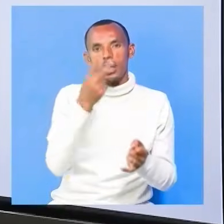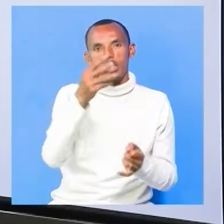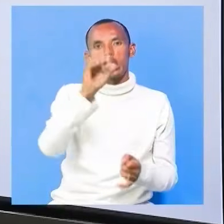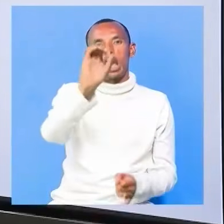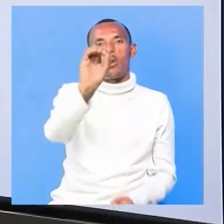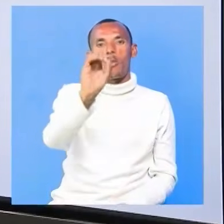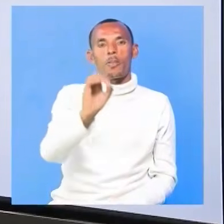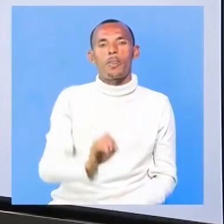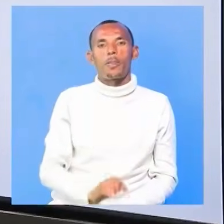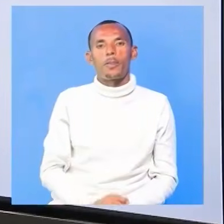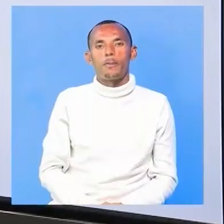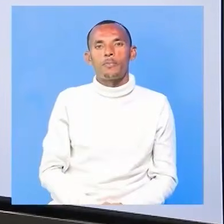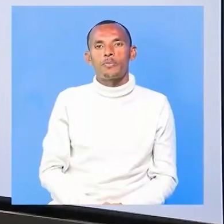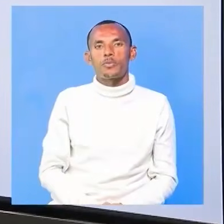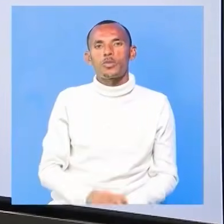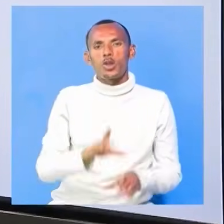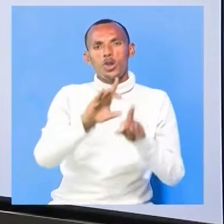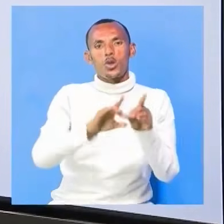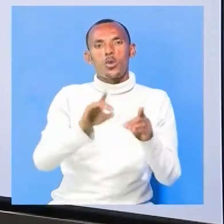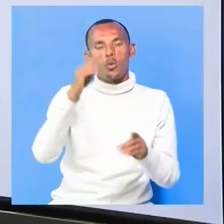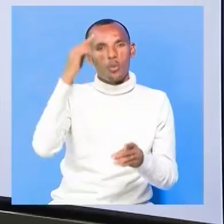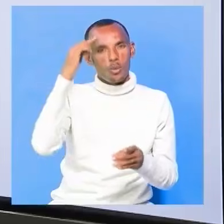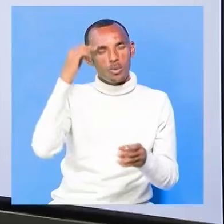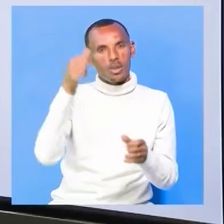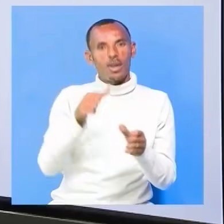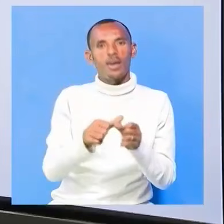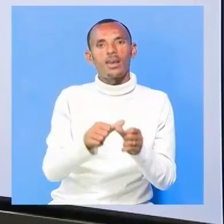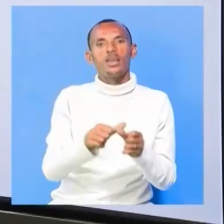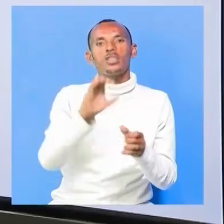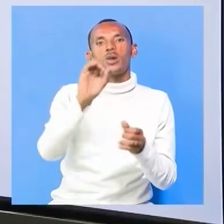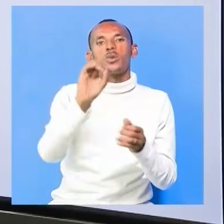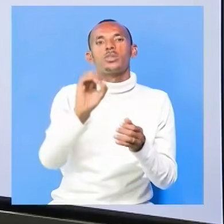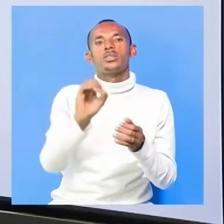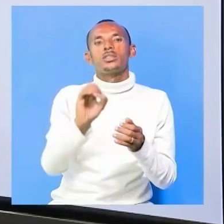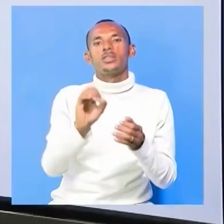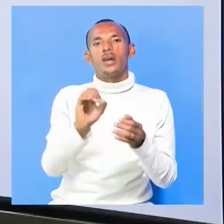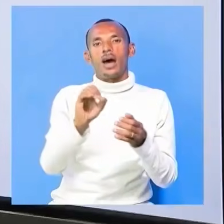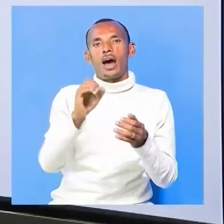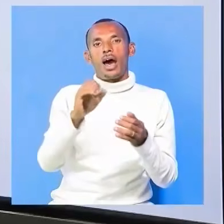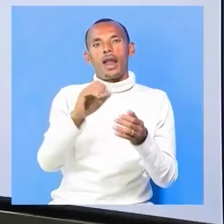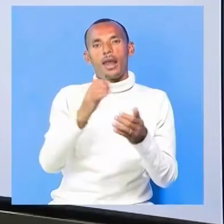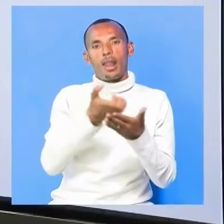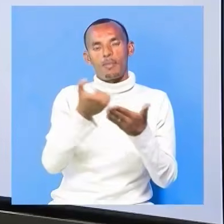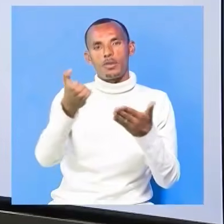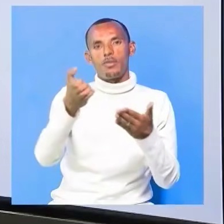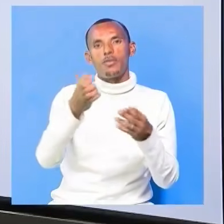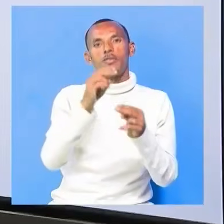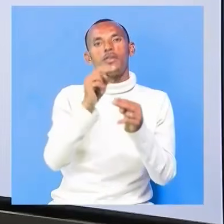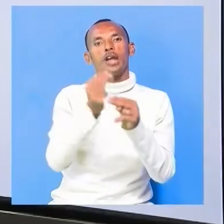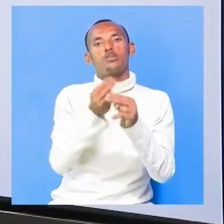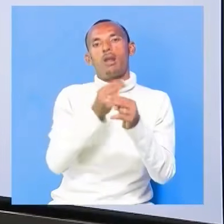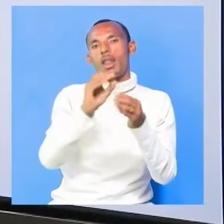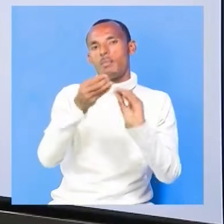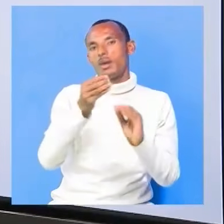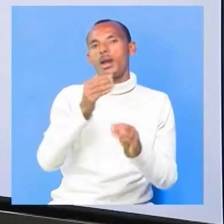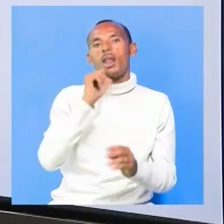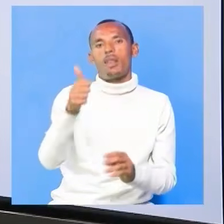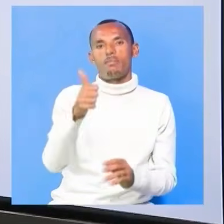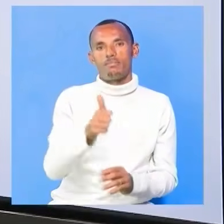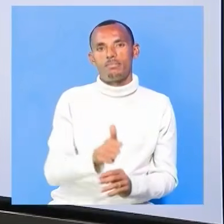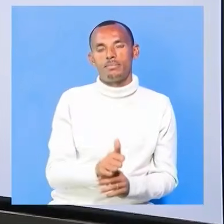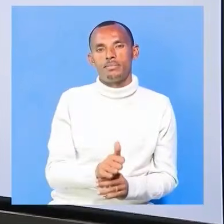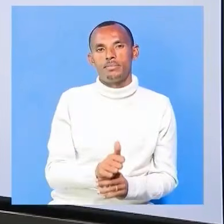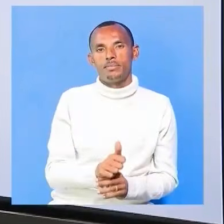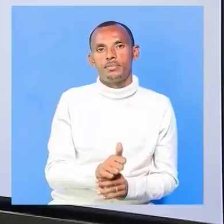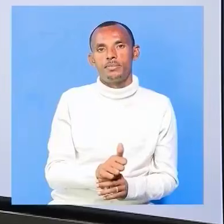one, 0, do you think 0 is an element of natural number? Not.